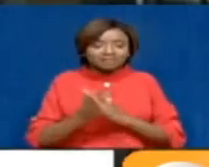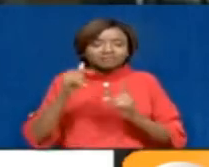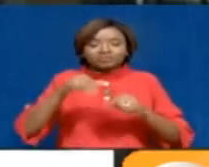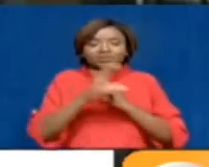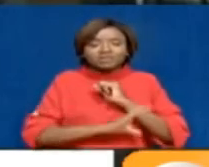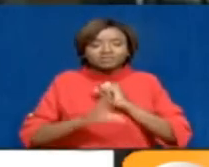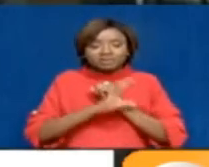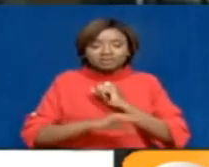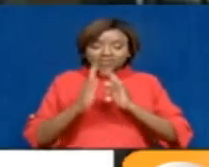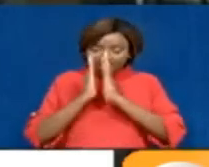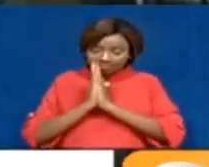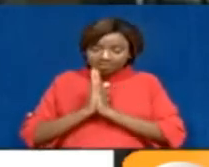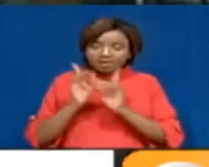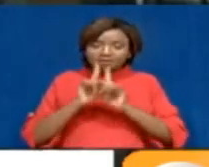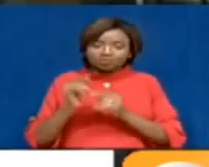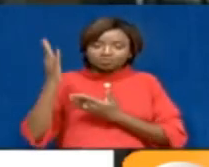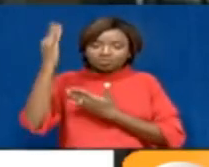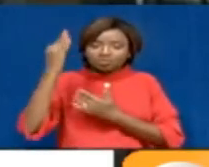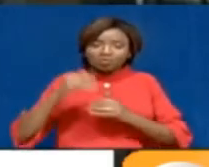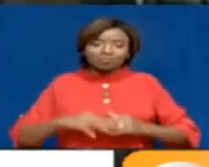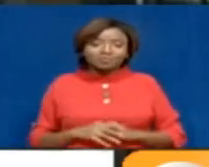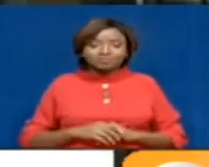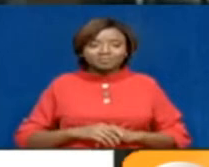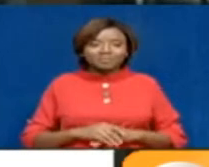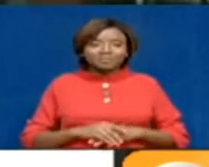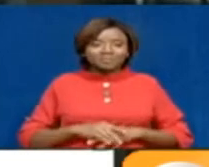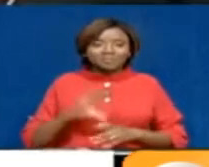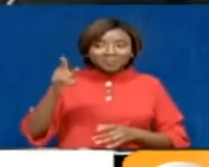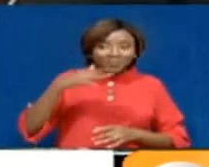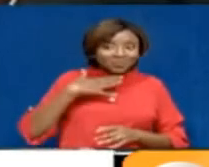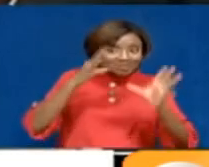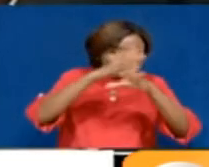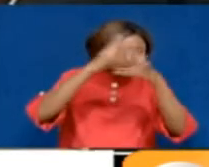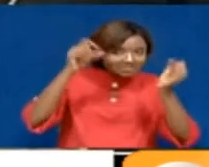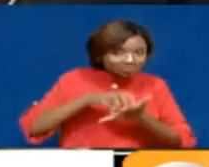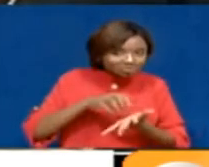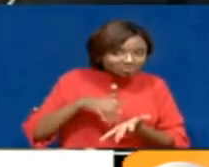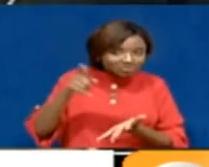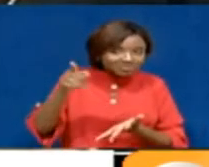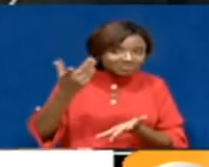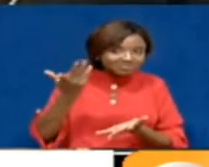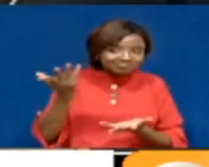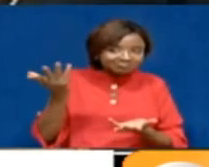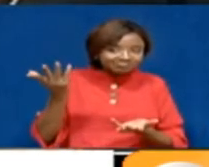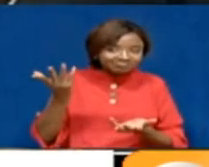are very hopeful. All right. May Archbishop, would you consider running for president?